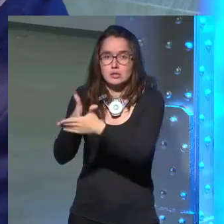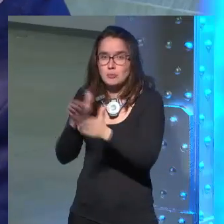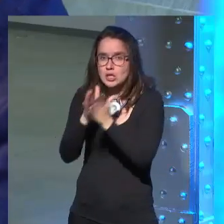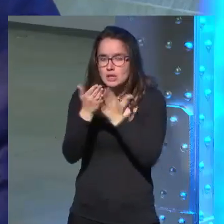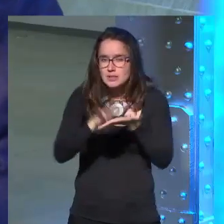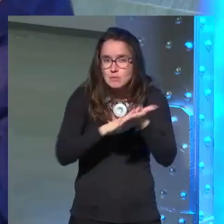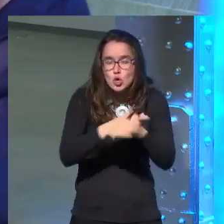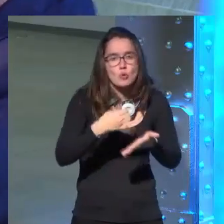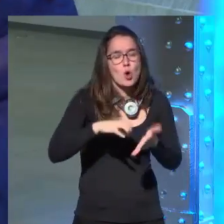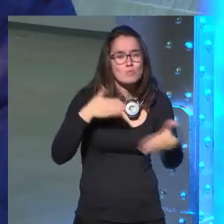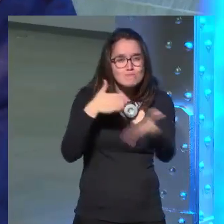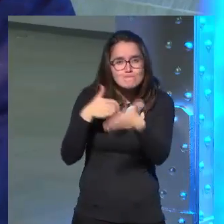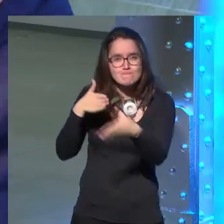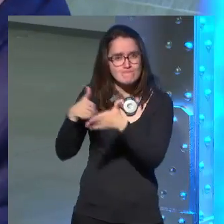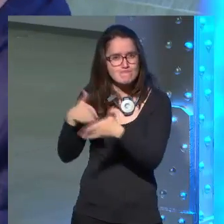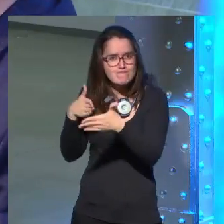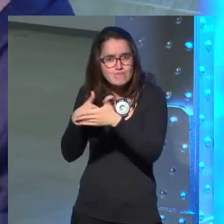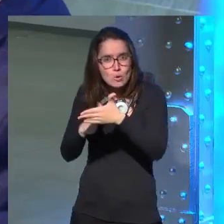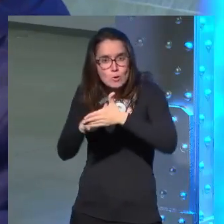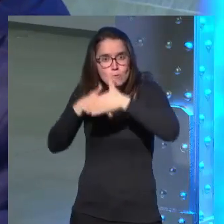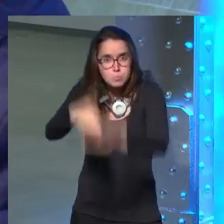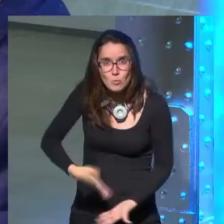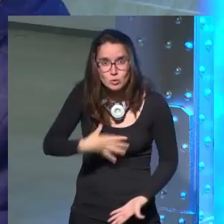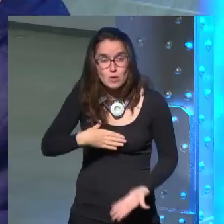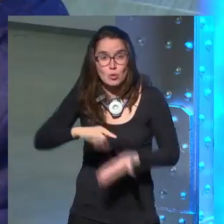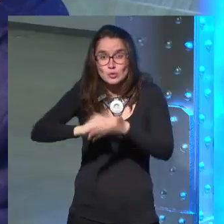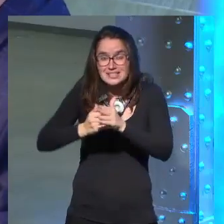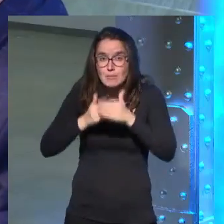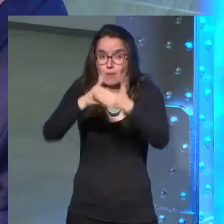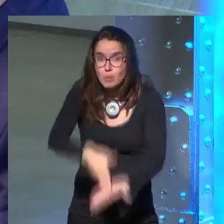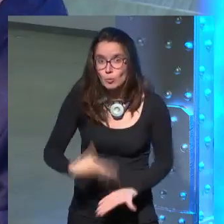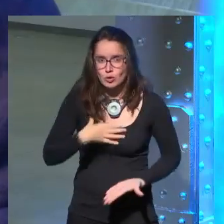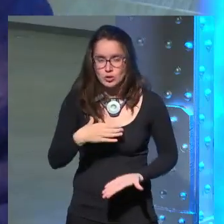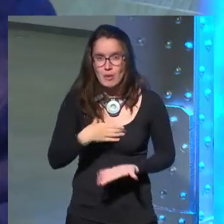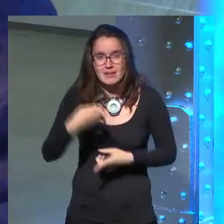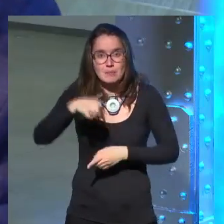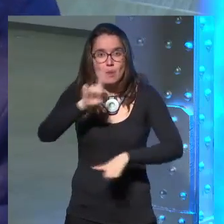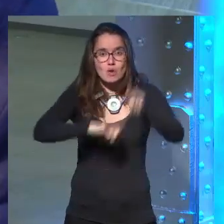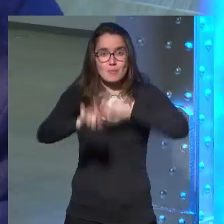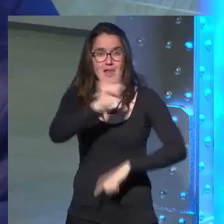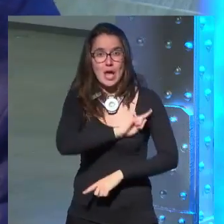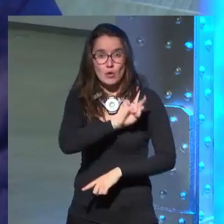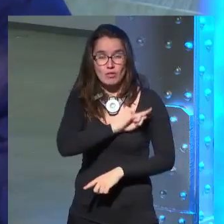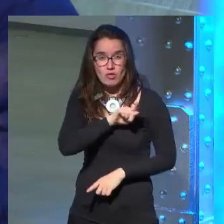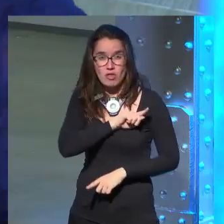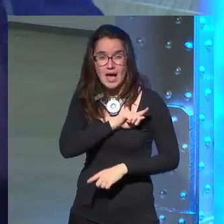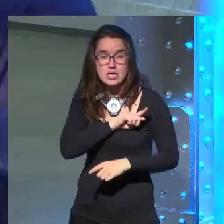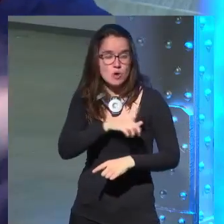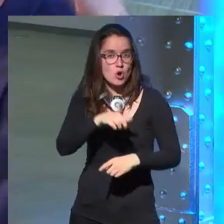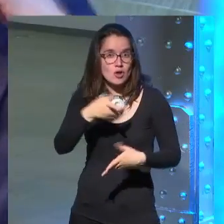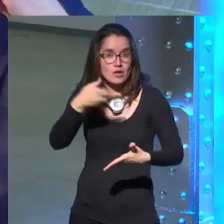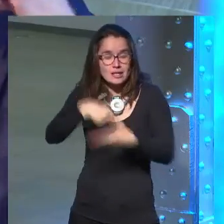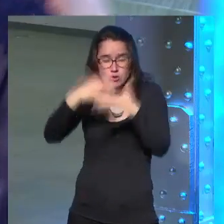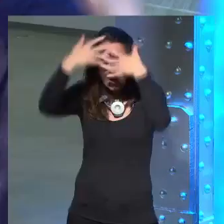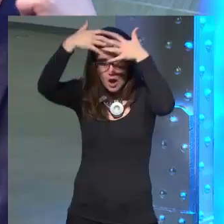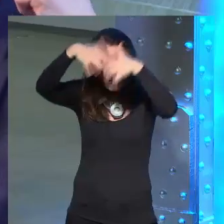system and not being able to get out of it. It's the problem of consciousness. Consciousness, we're stuck inside our heads, and there's absolutely